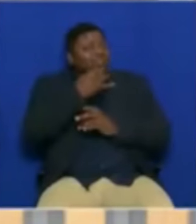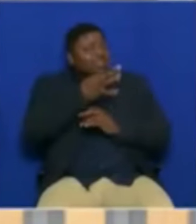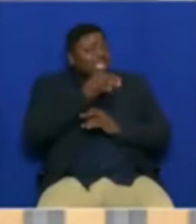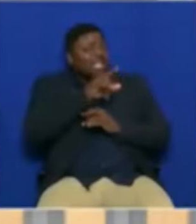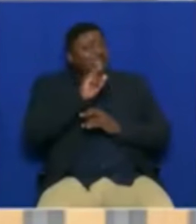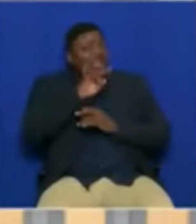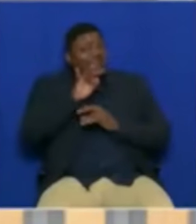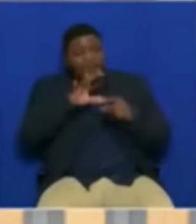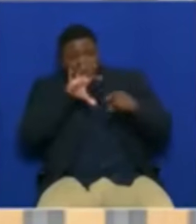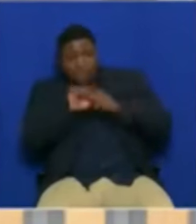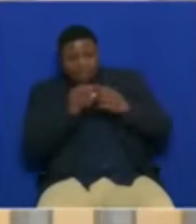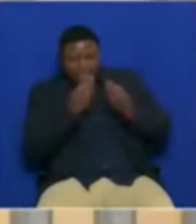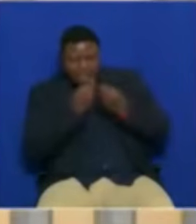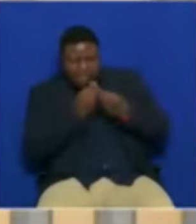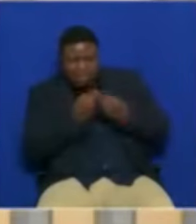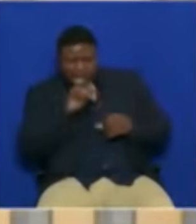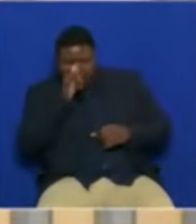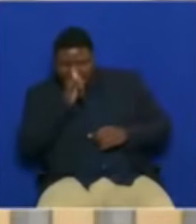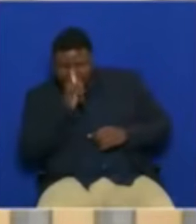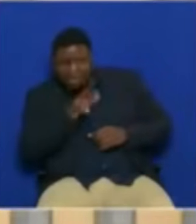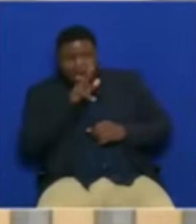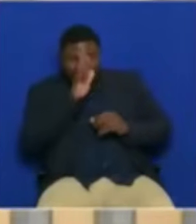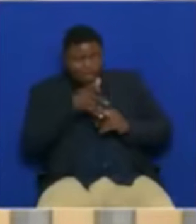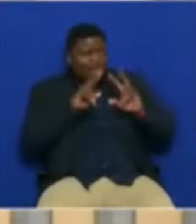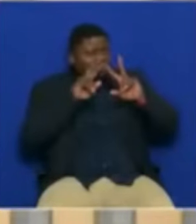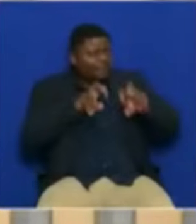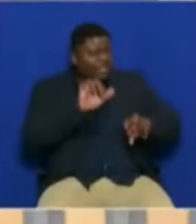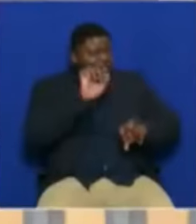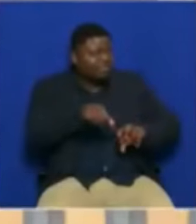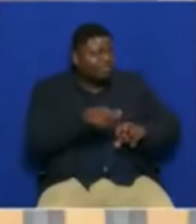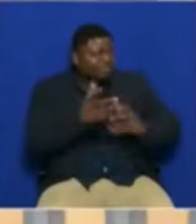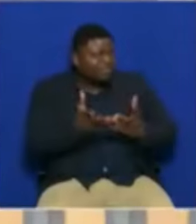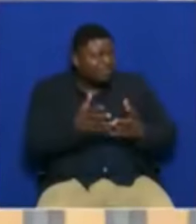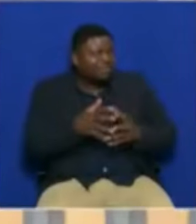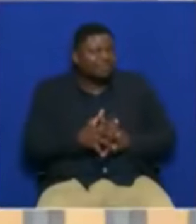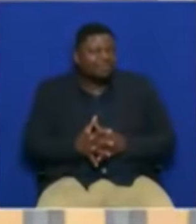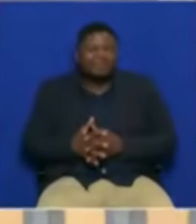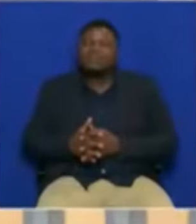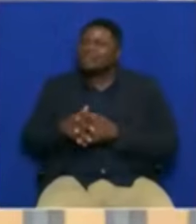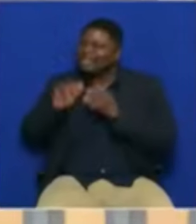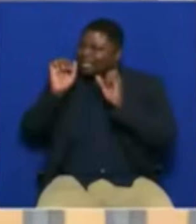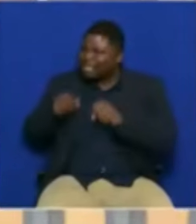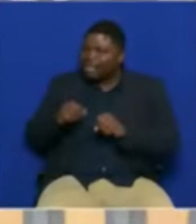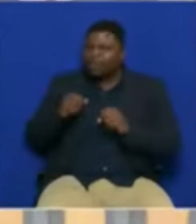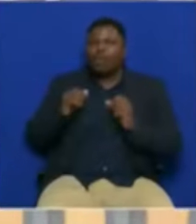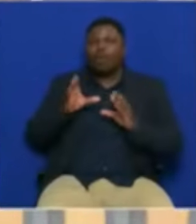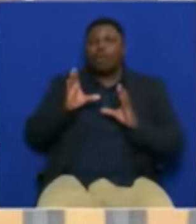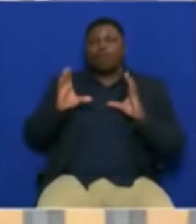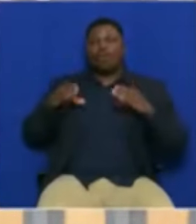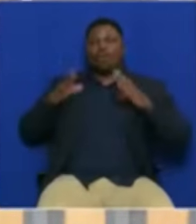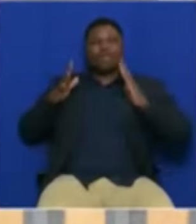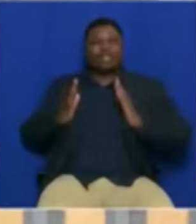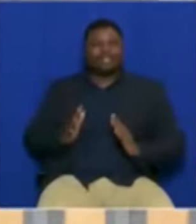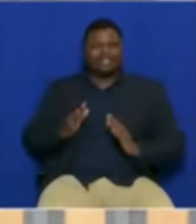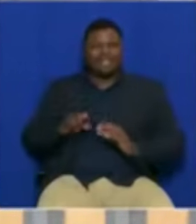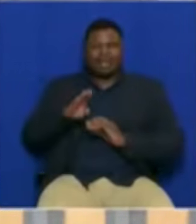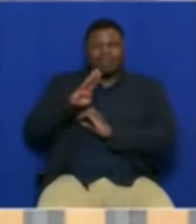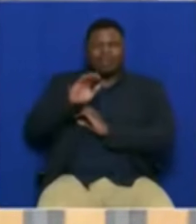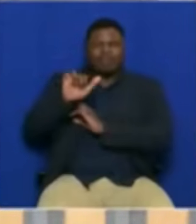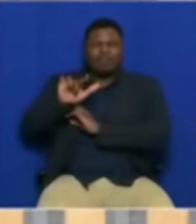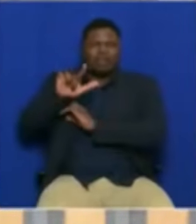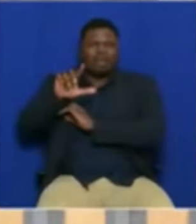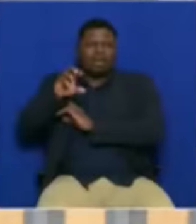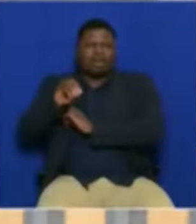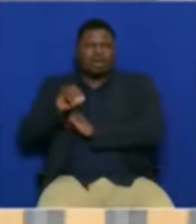investigate it. Yes. That's exactly what Commissioner Baloyi has been engaging you on. Where's the criminality? And in fact,